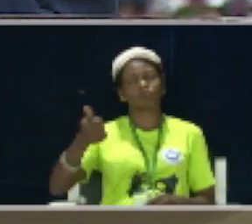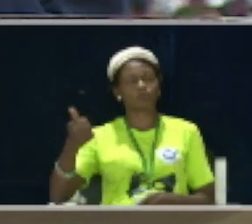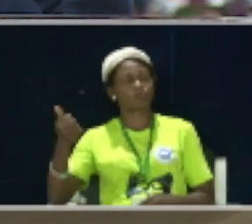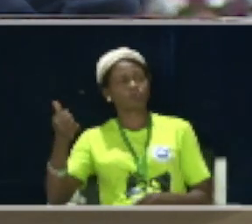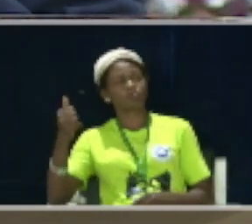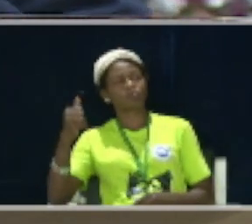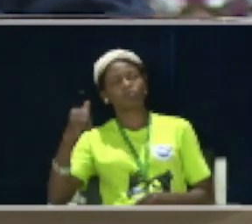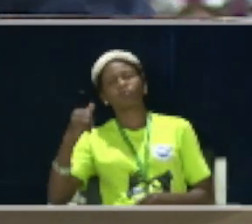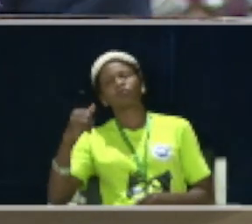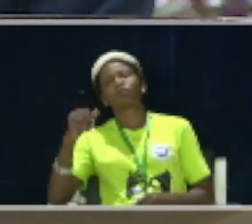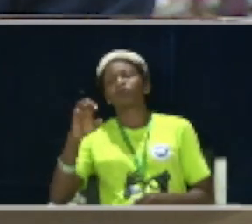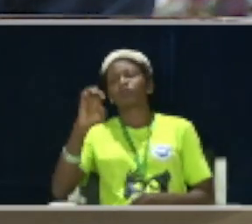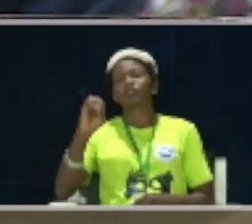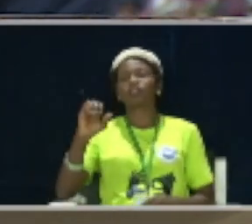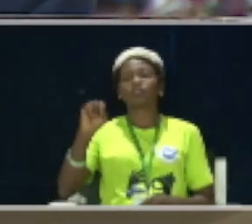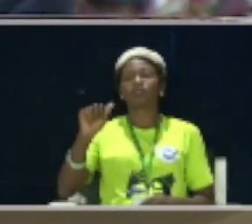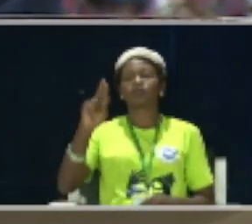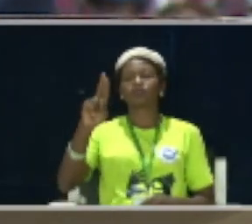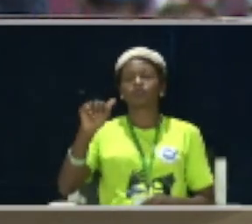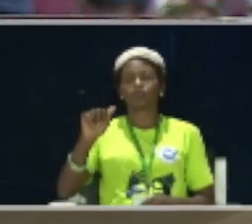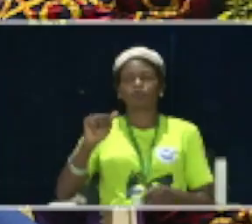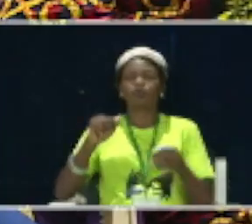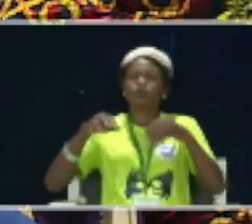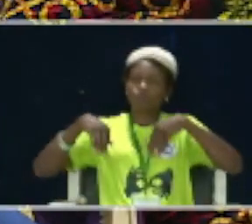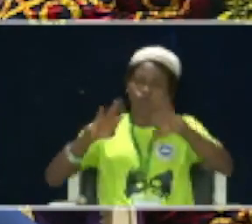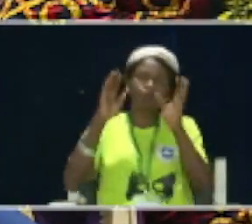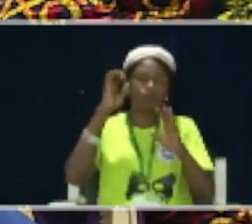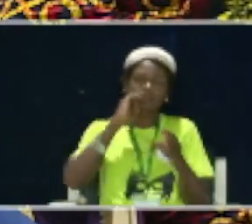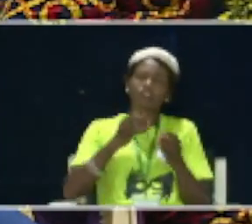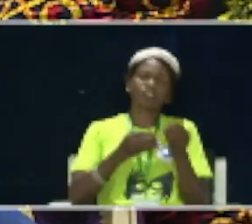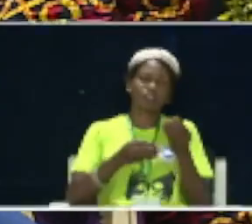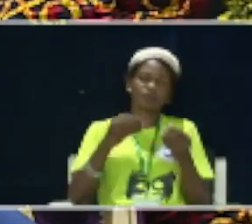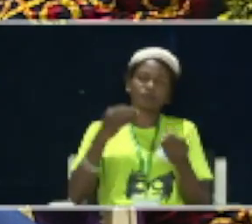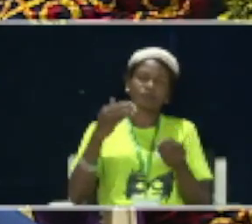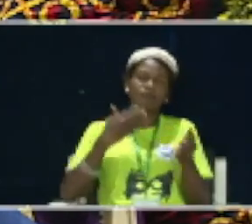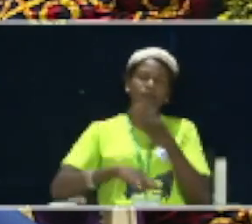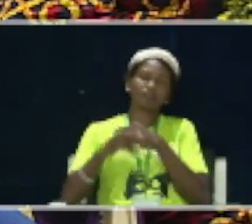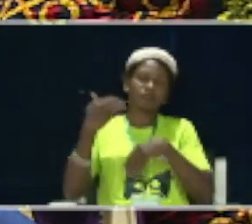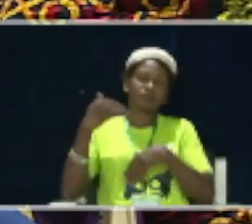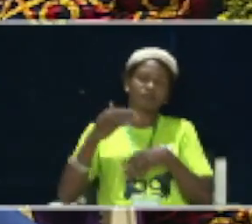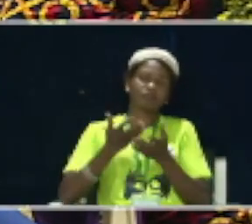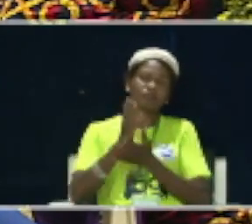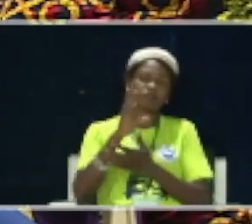Esau sold his birthright. He ate it speedily. In a moment, he was gone.